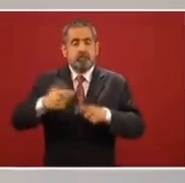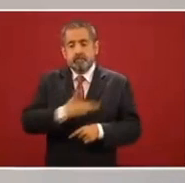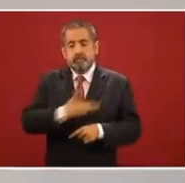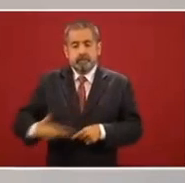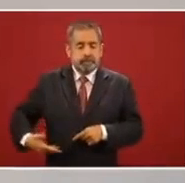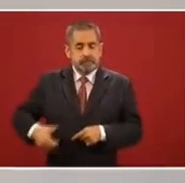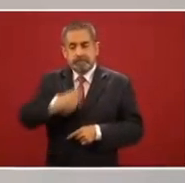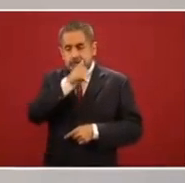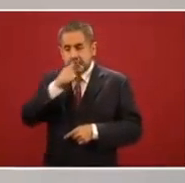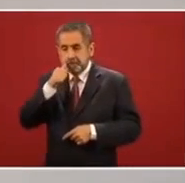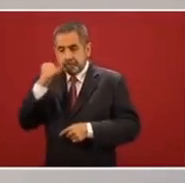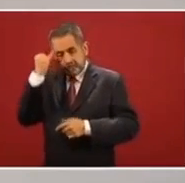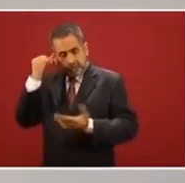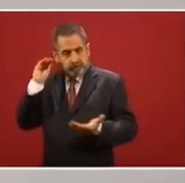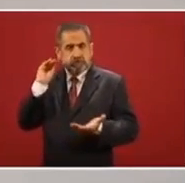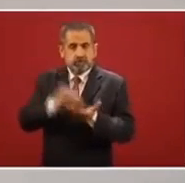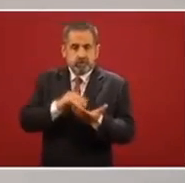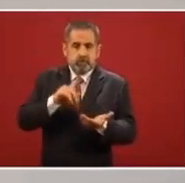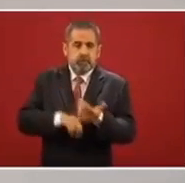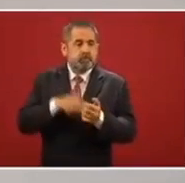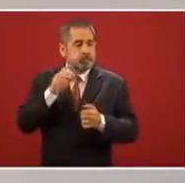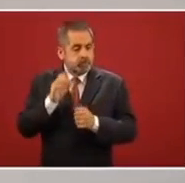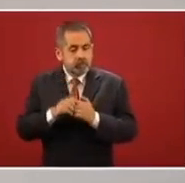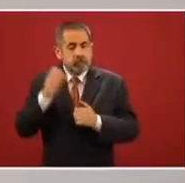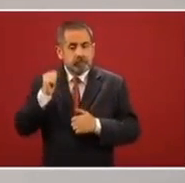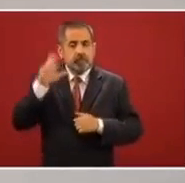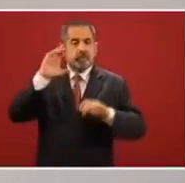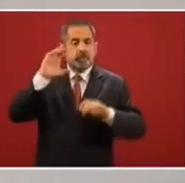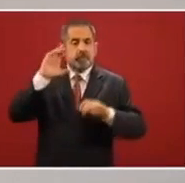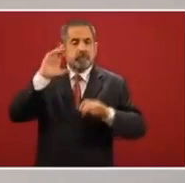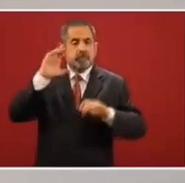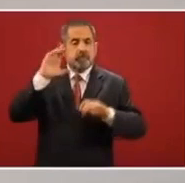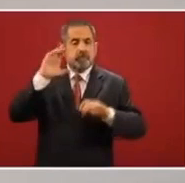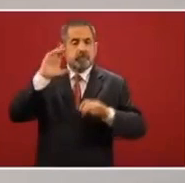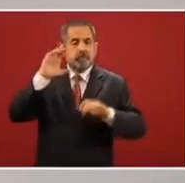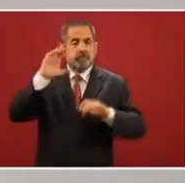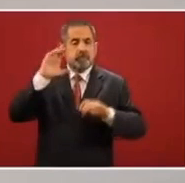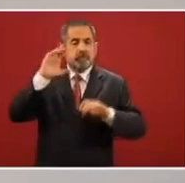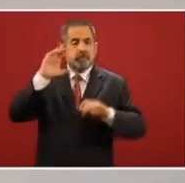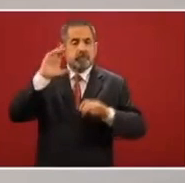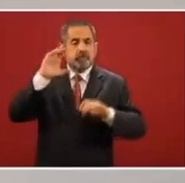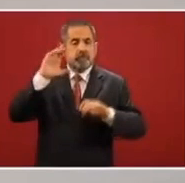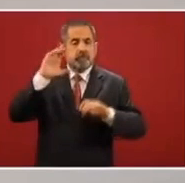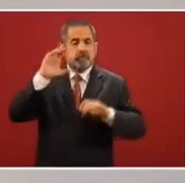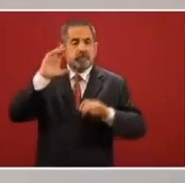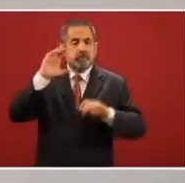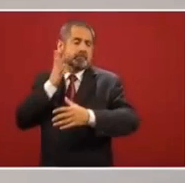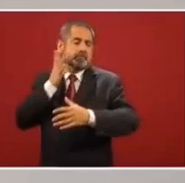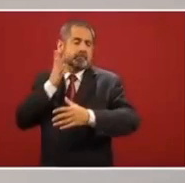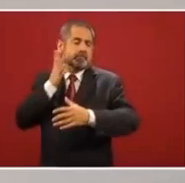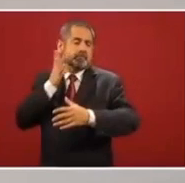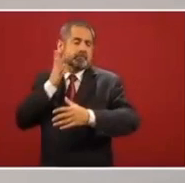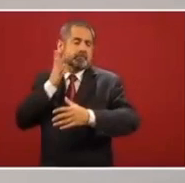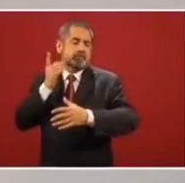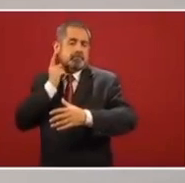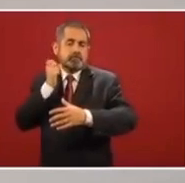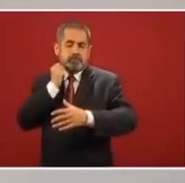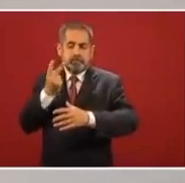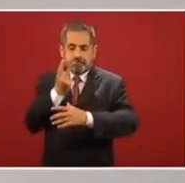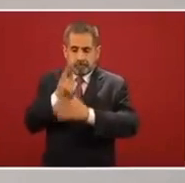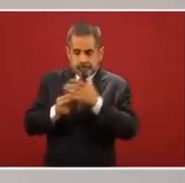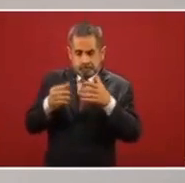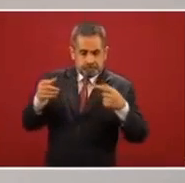Juárez con el entonces Congreso de la Unión with the then Congress of the Union. y